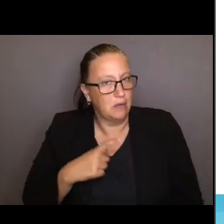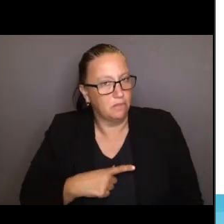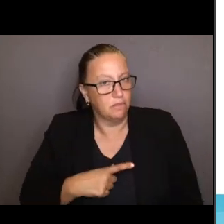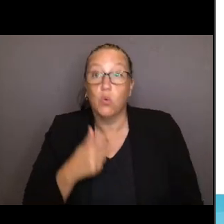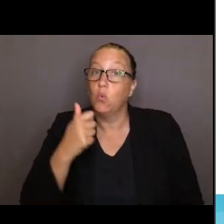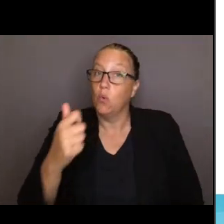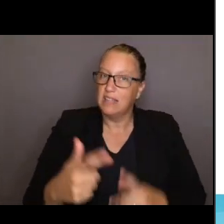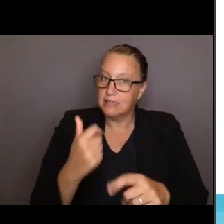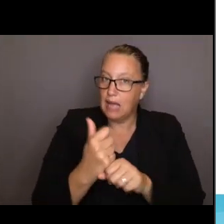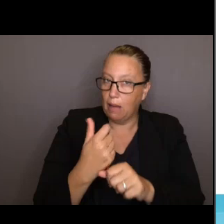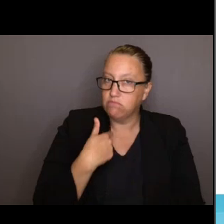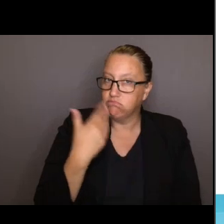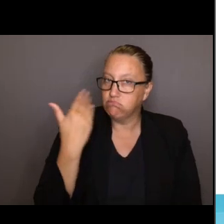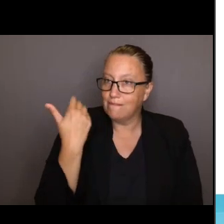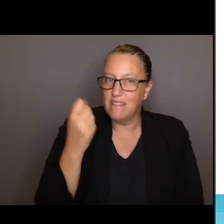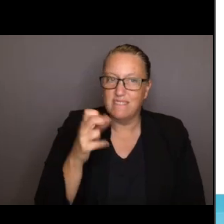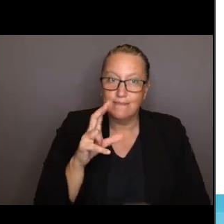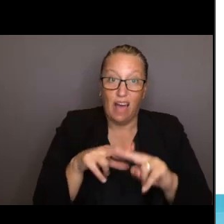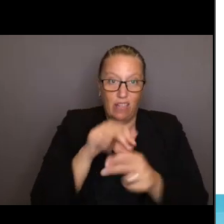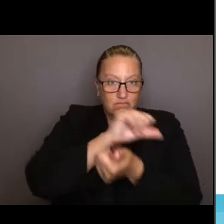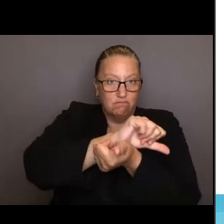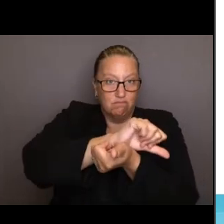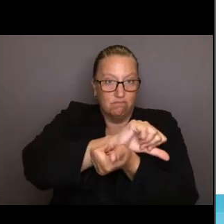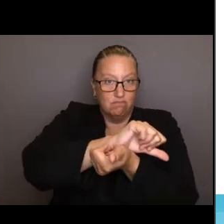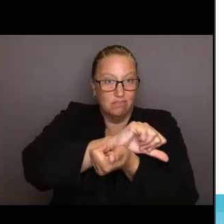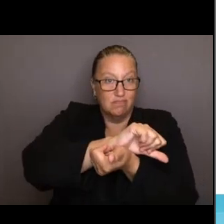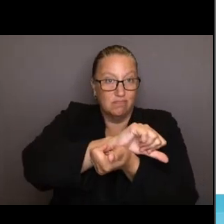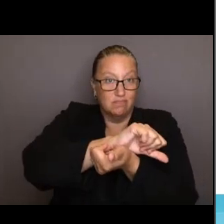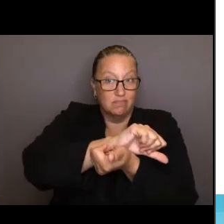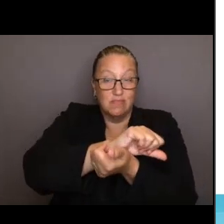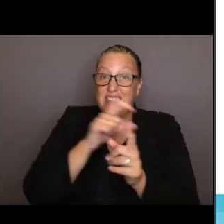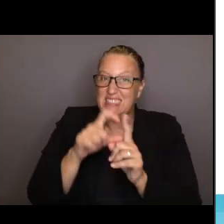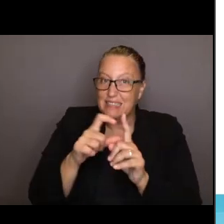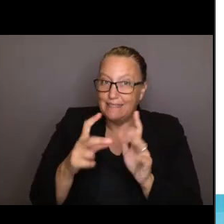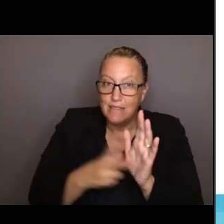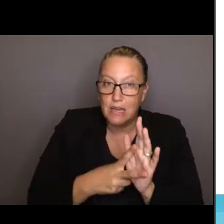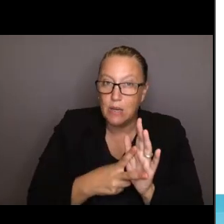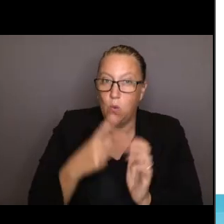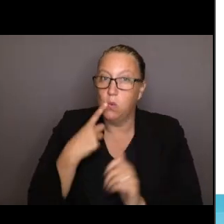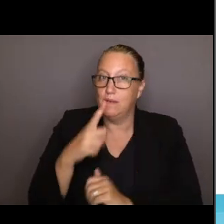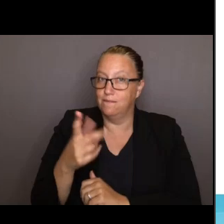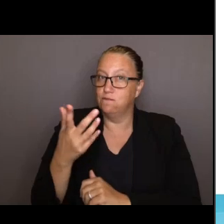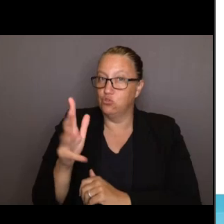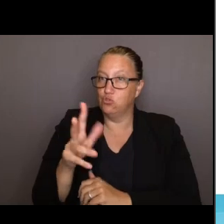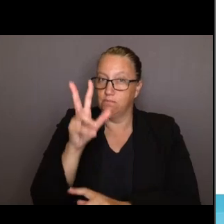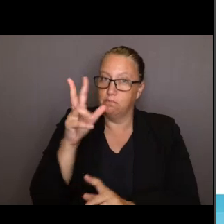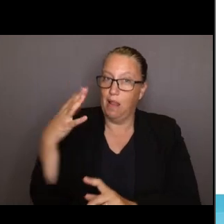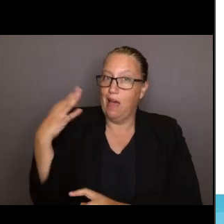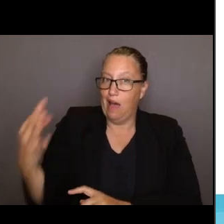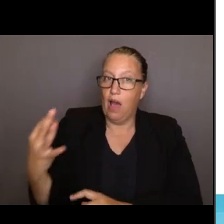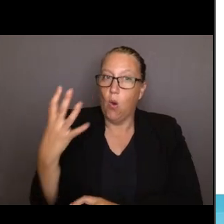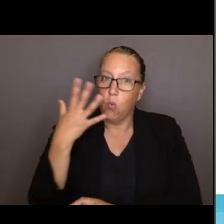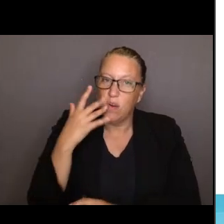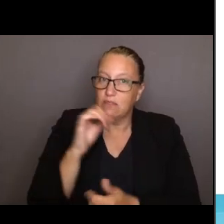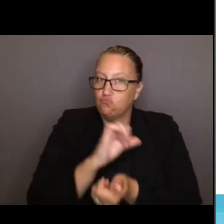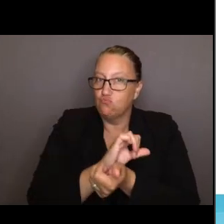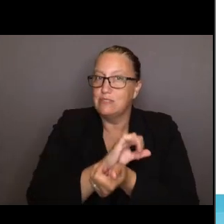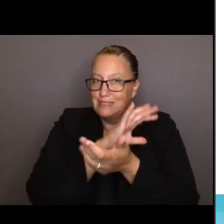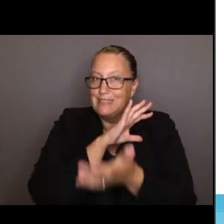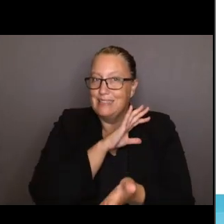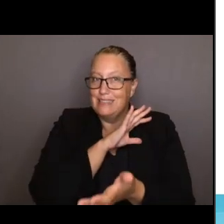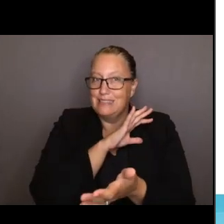recently, where the father was incarcerated. A domestic violence order was applied for once he was released,